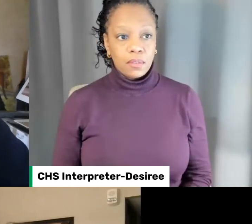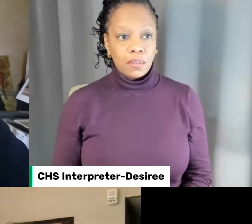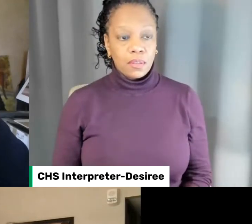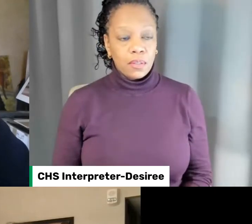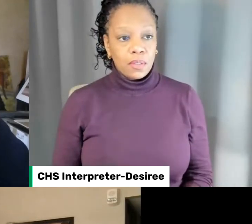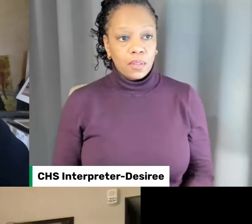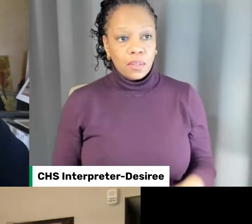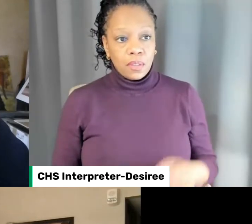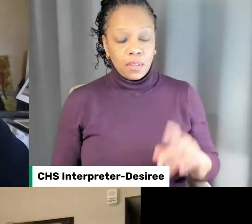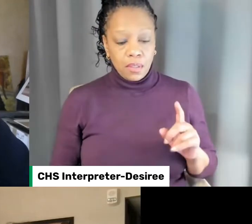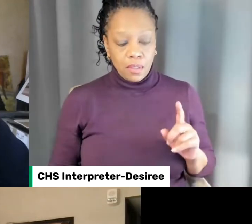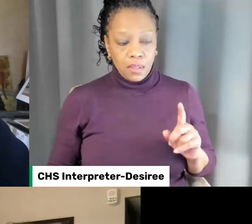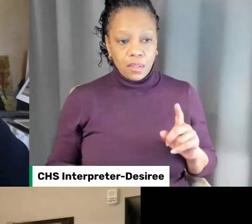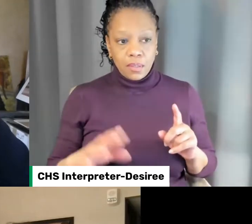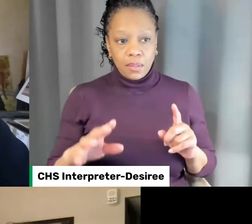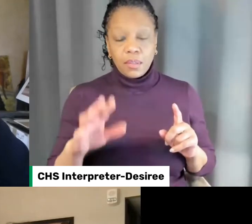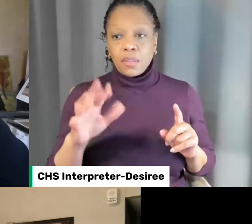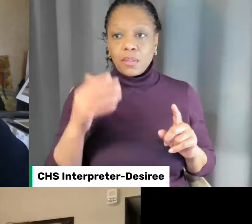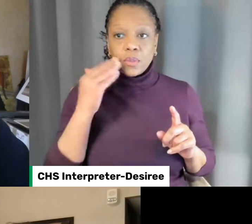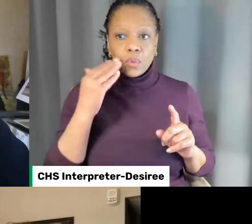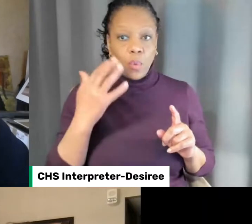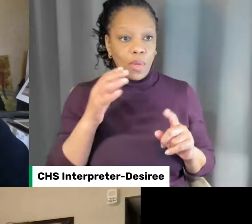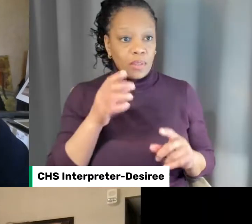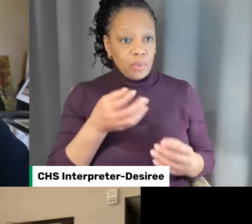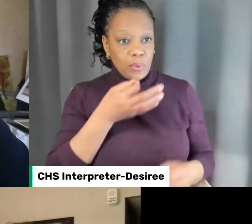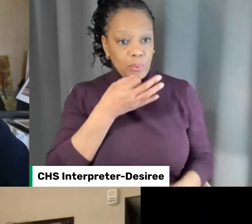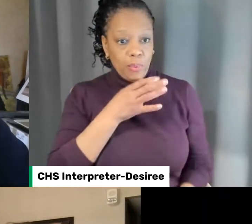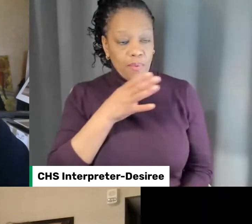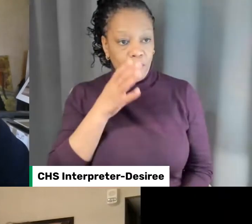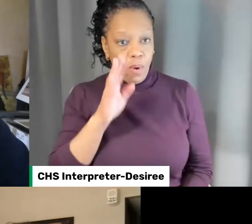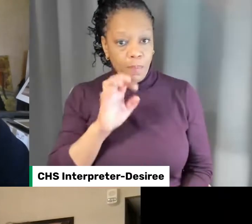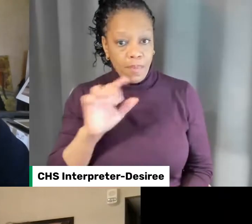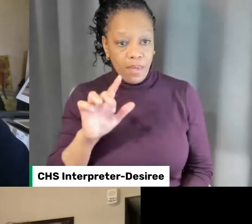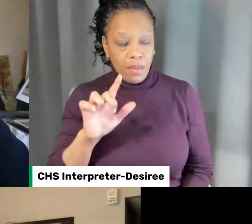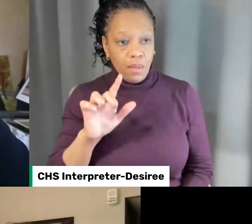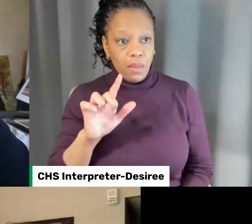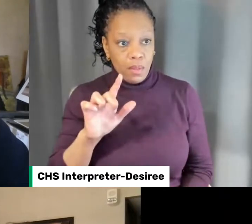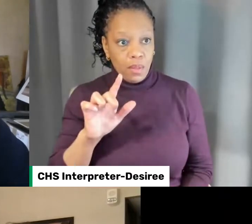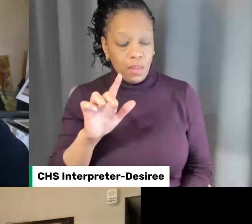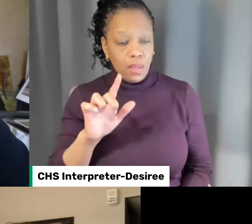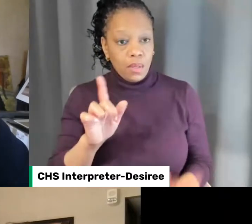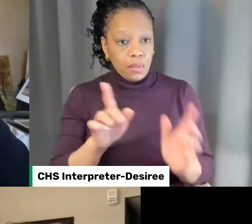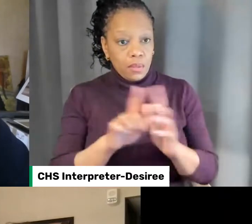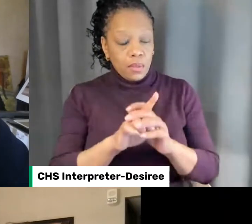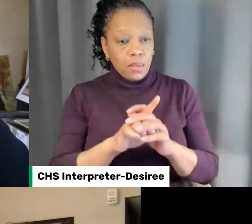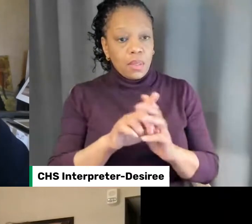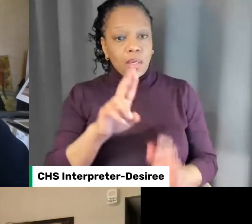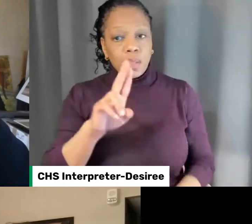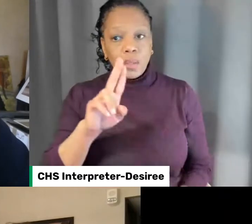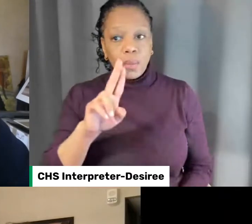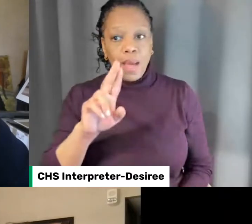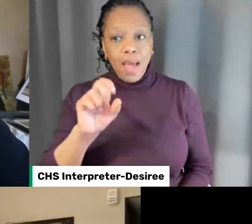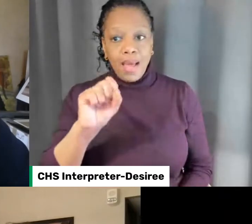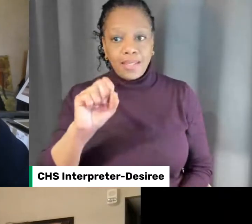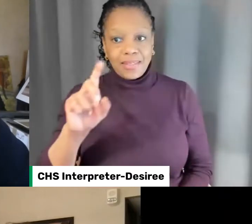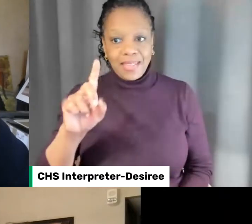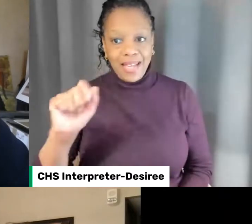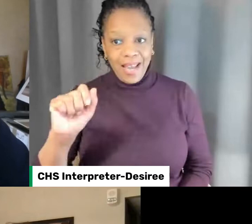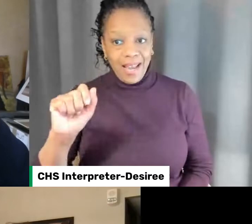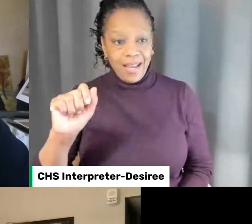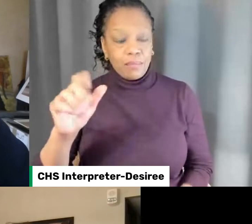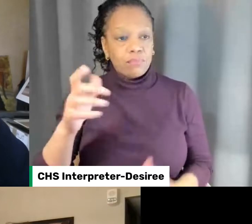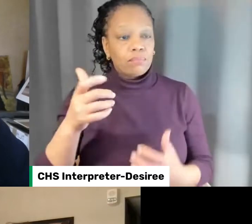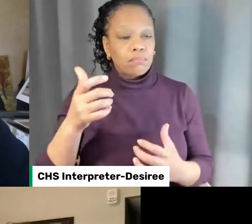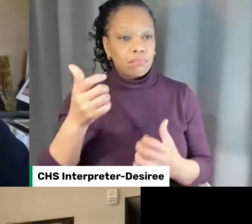Knowing that the Farm Bill is coming up, but the USDA has rolled out a lot of new programs this year under Biden's administration that